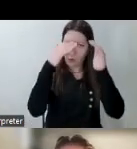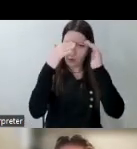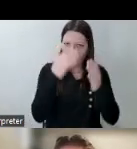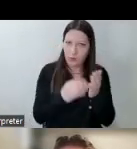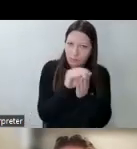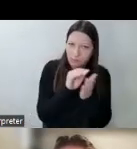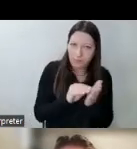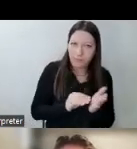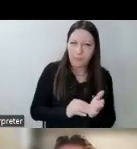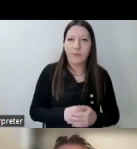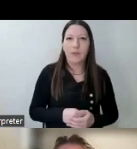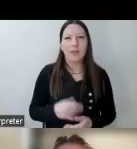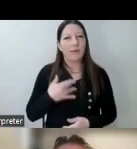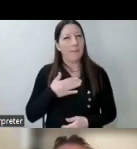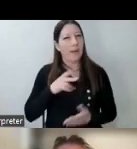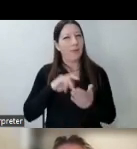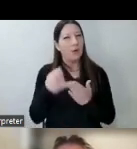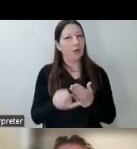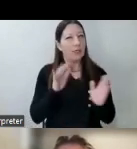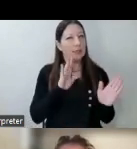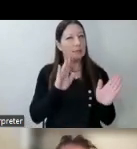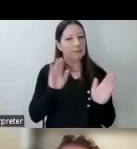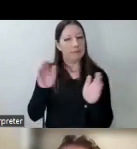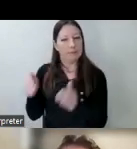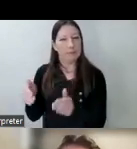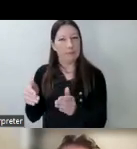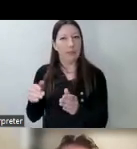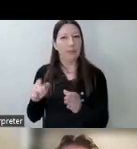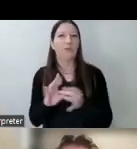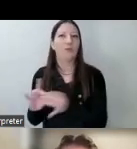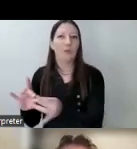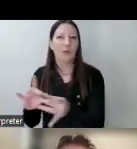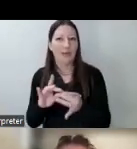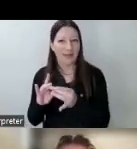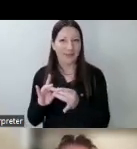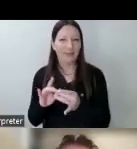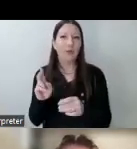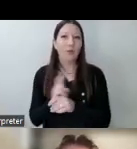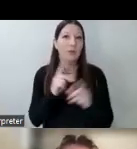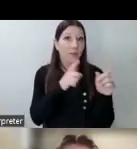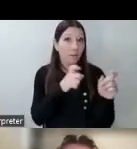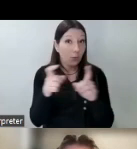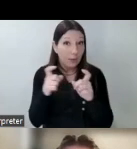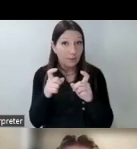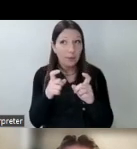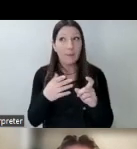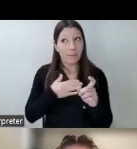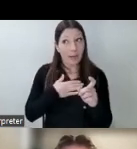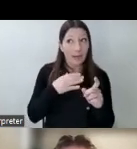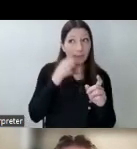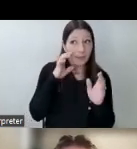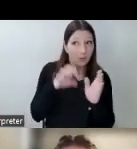this project is moving towards. A collection of stories told through photographs, both mine and those taken by others, life